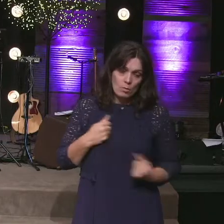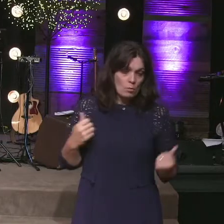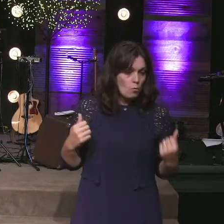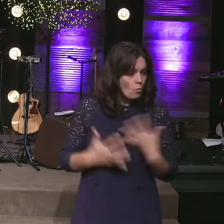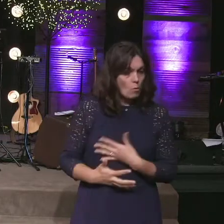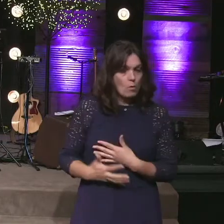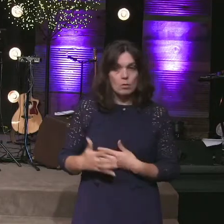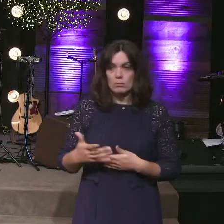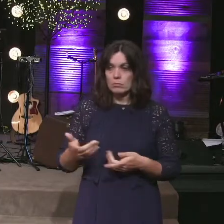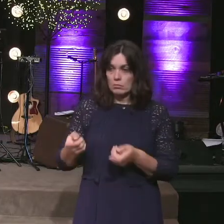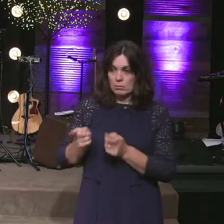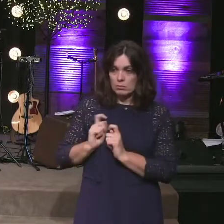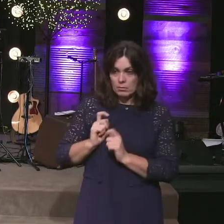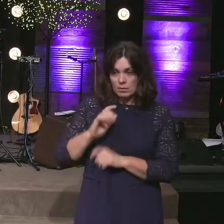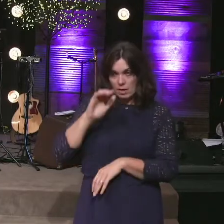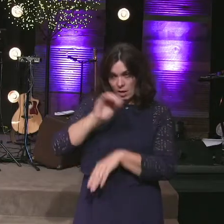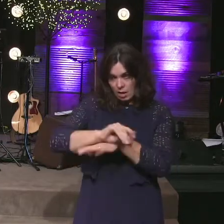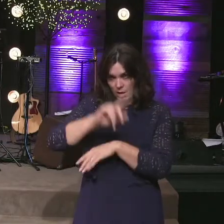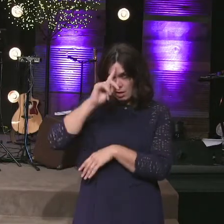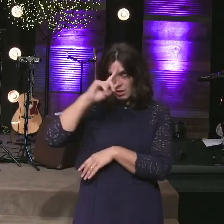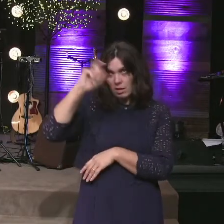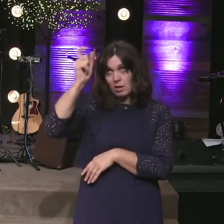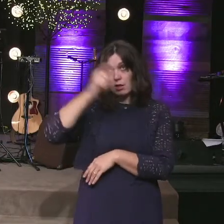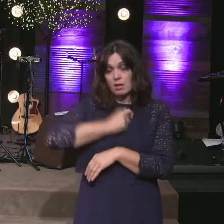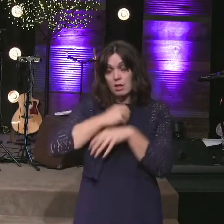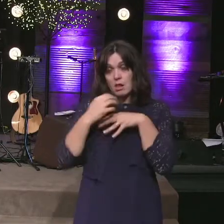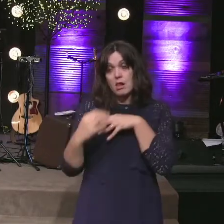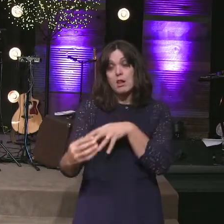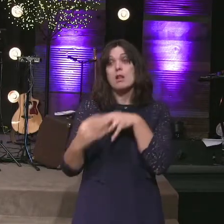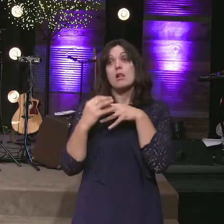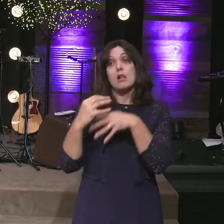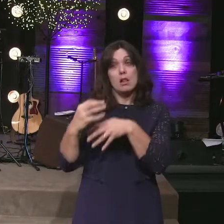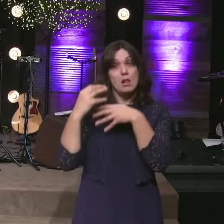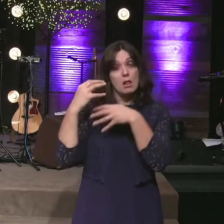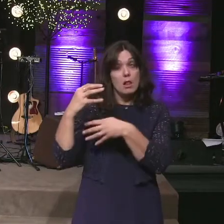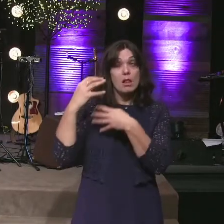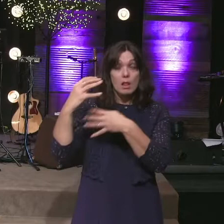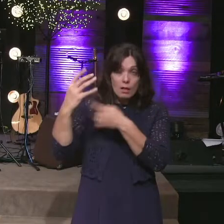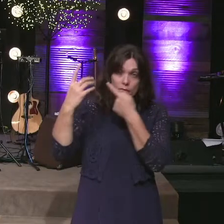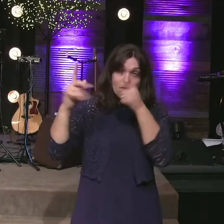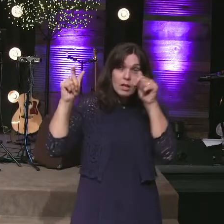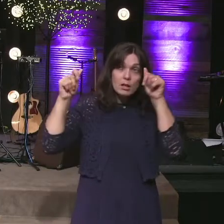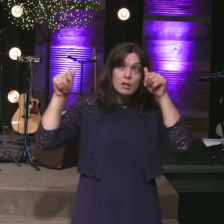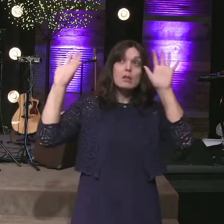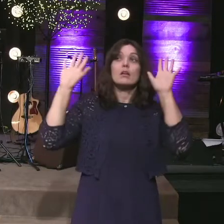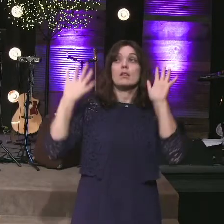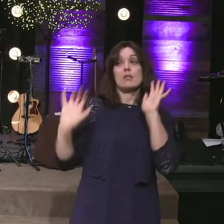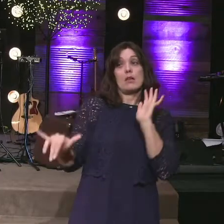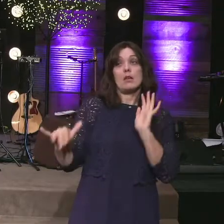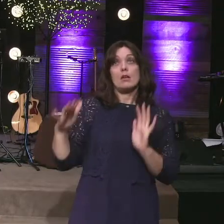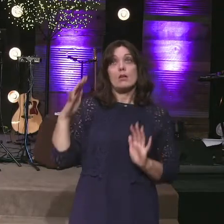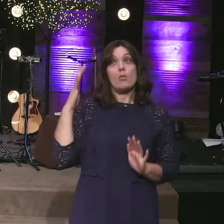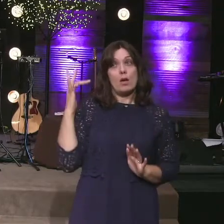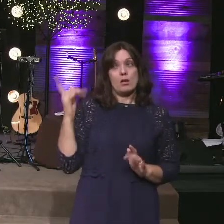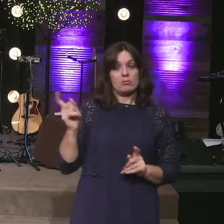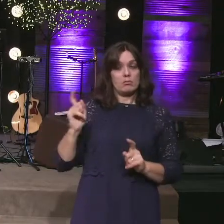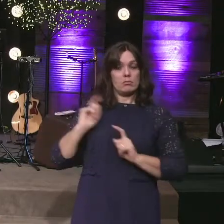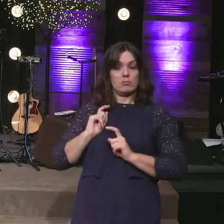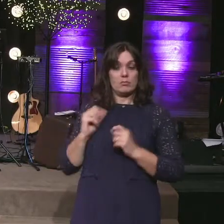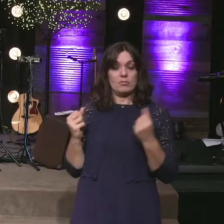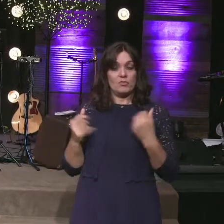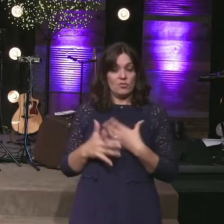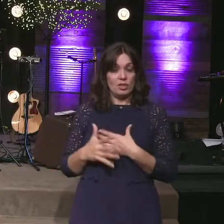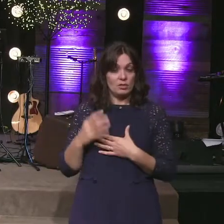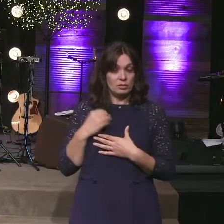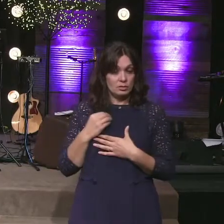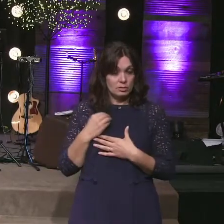and I battled and battled and battled to get it out because it planted fear.